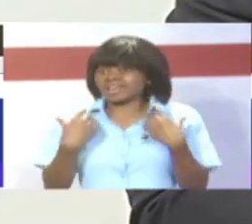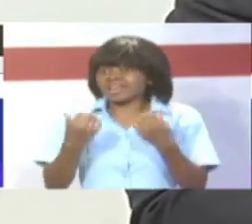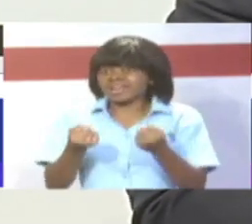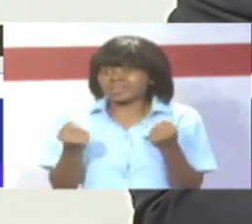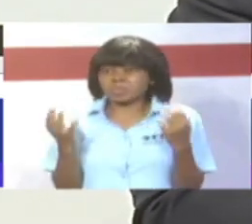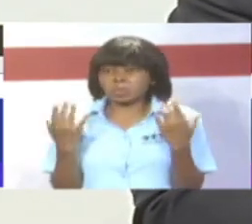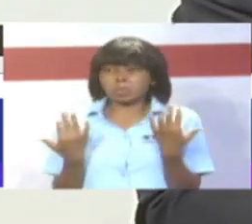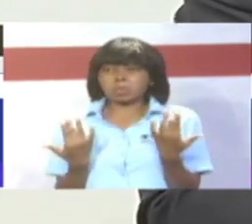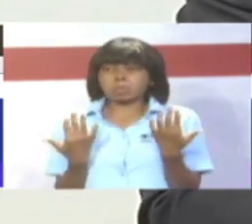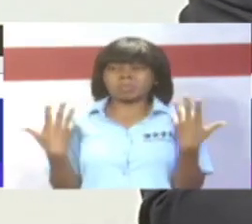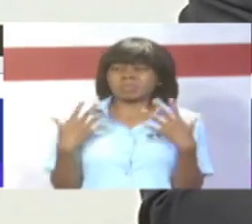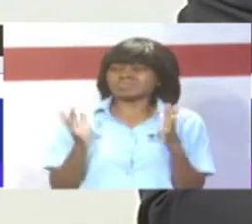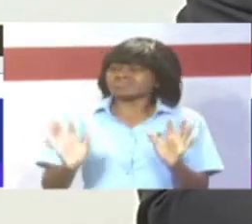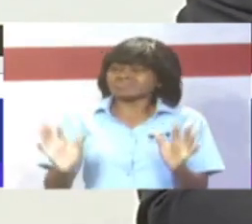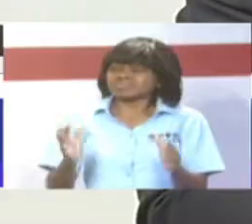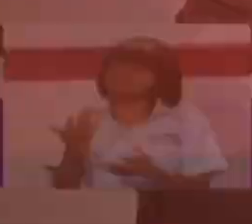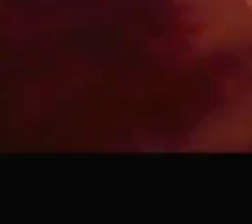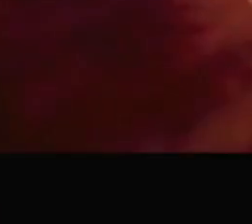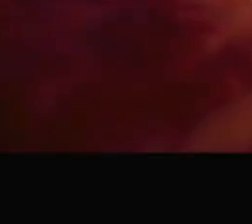Vaccinate today.